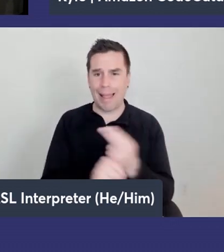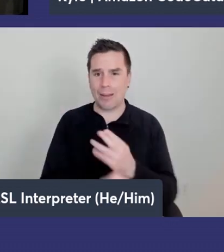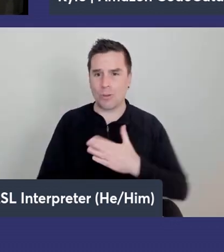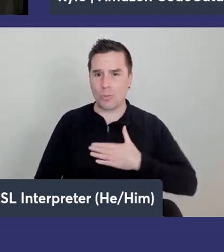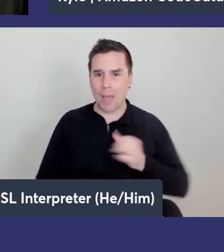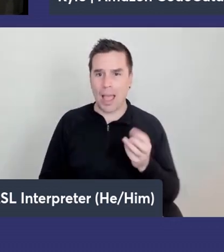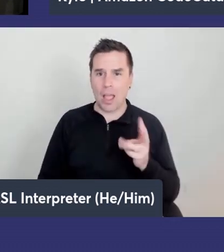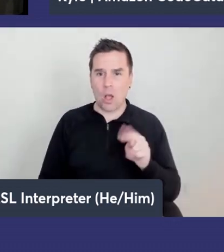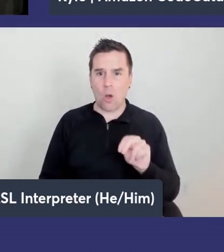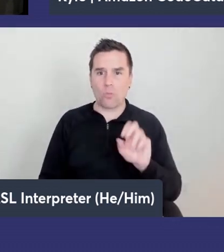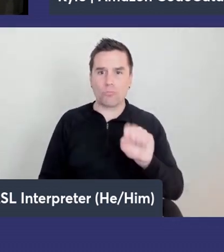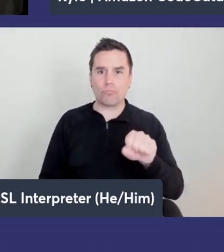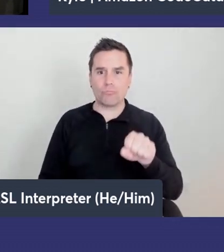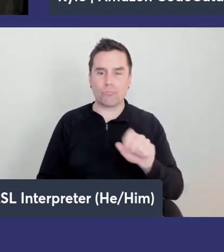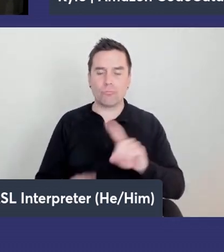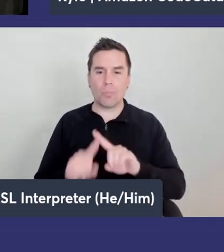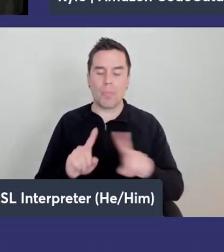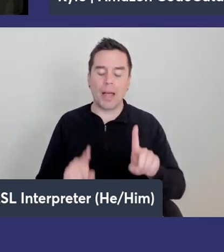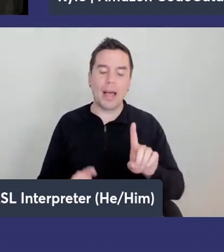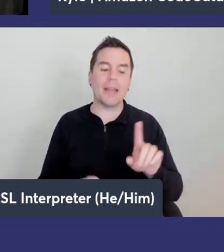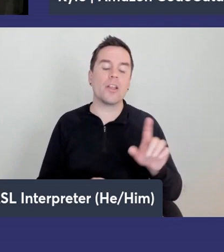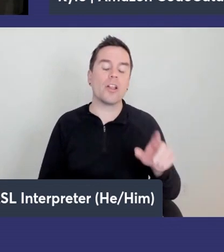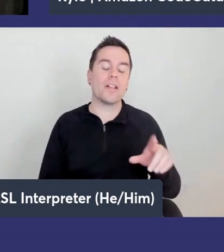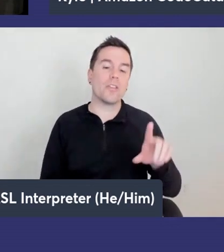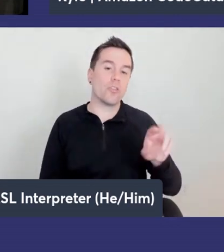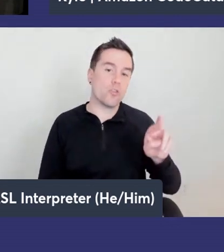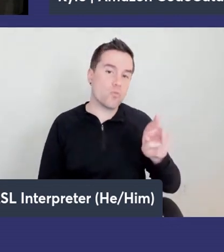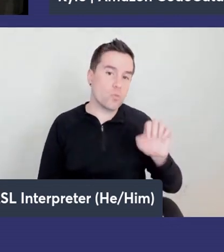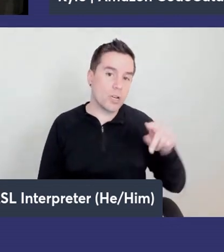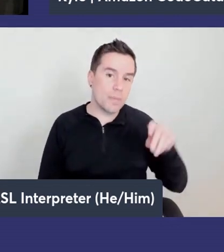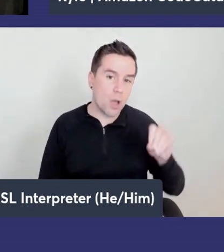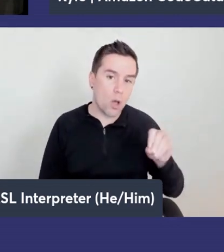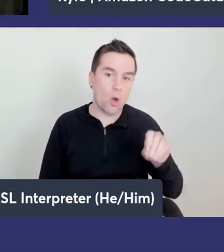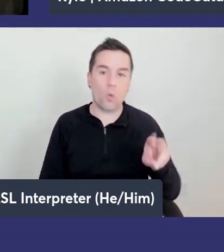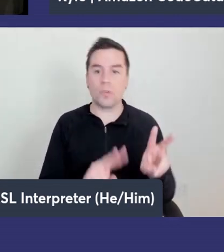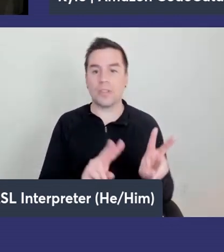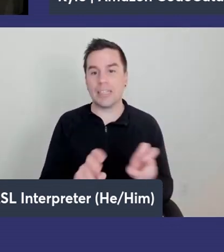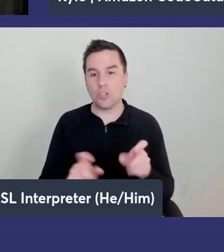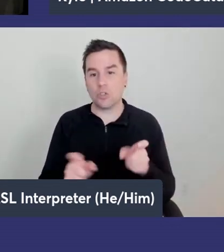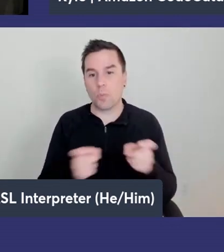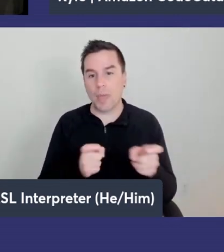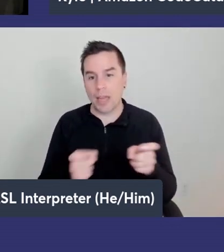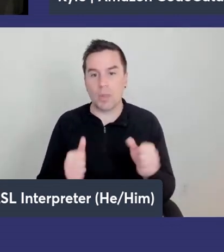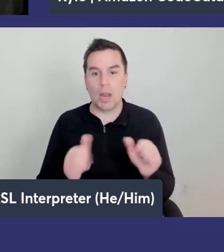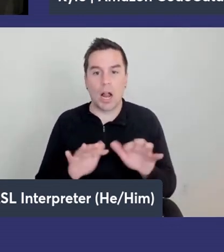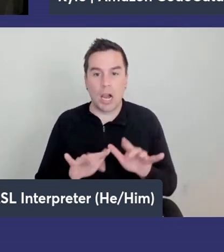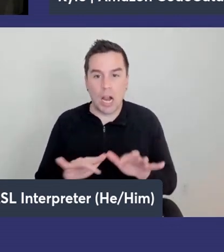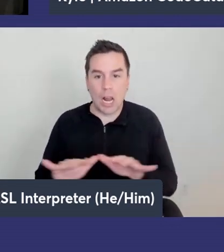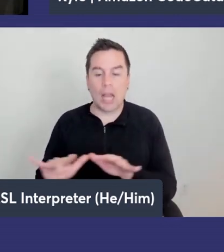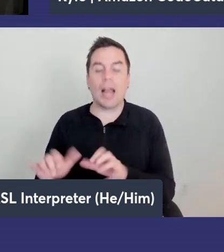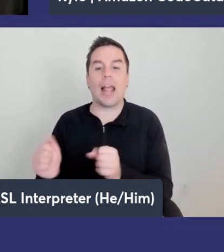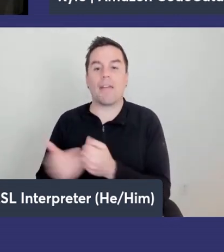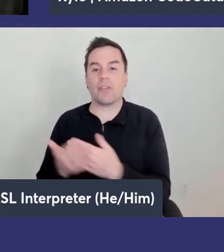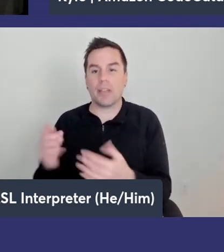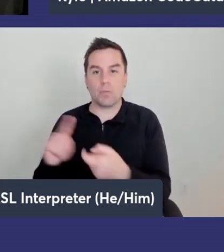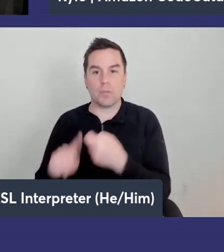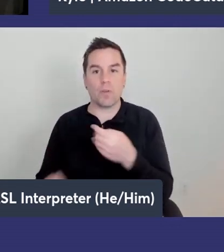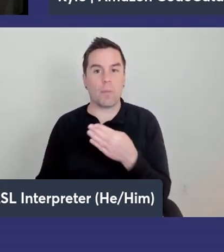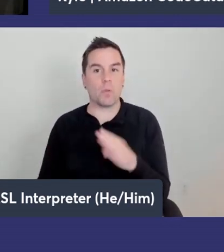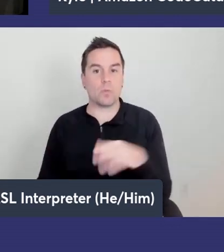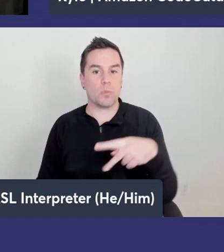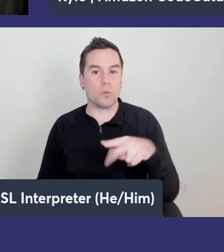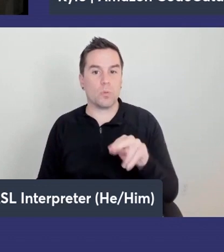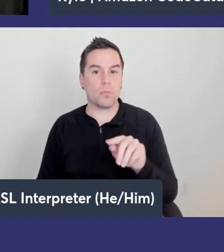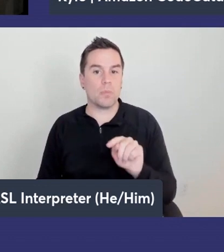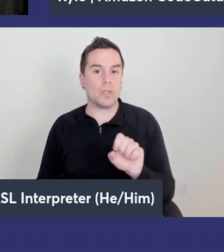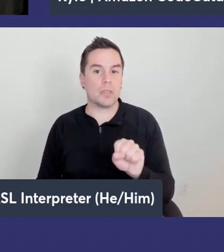the build pipelines, the environments, the issue management, all of that and more came from those blueprints. Yes, that's right. Yeah, think of